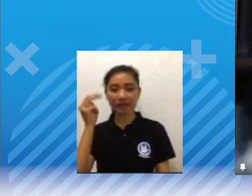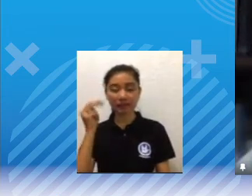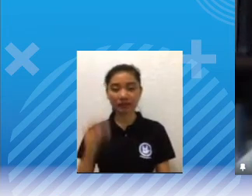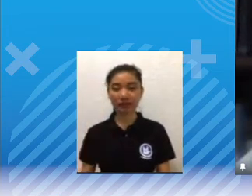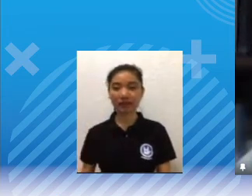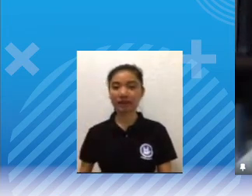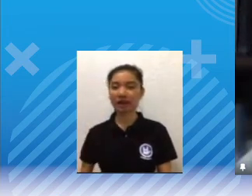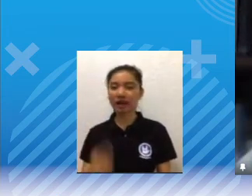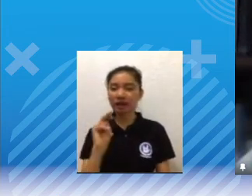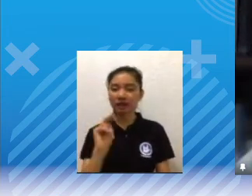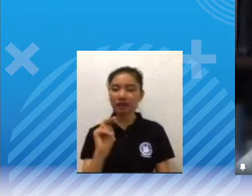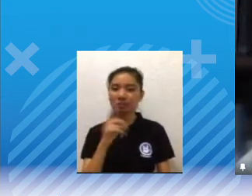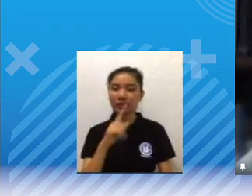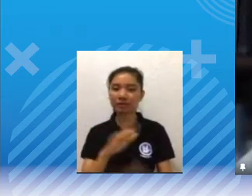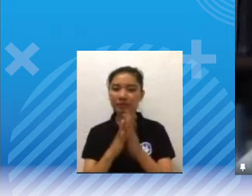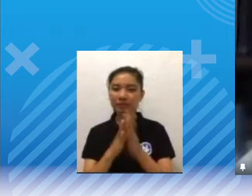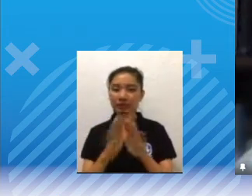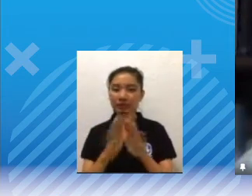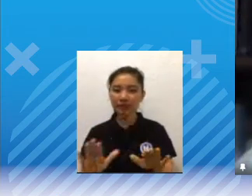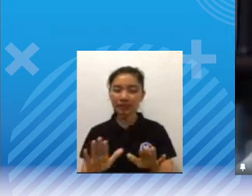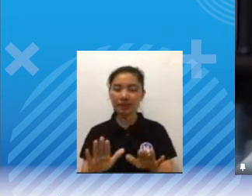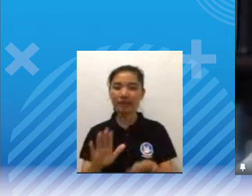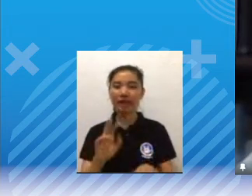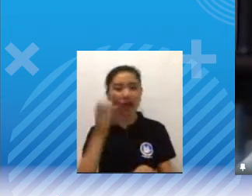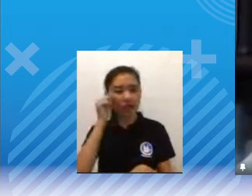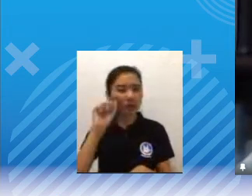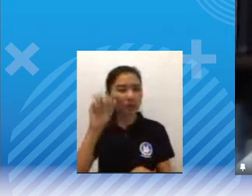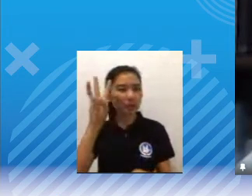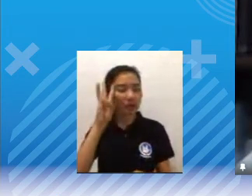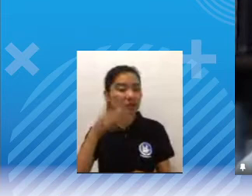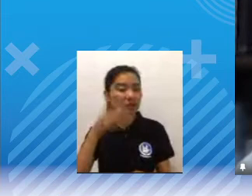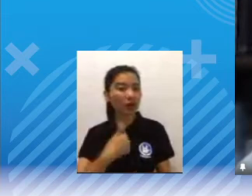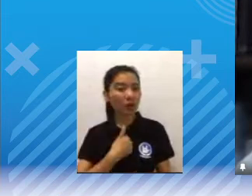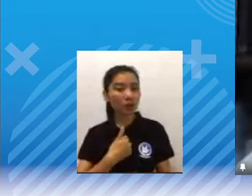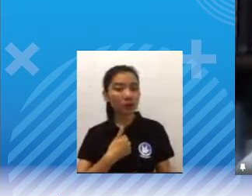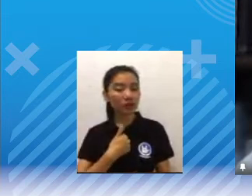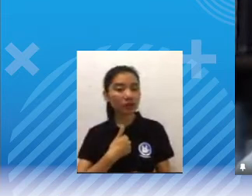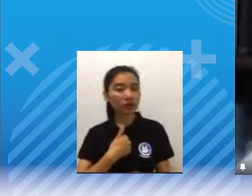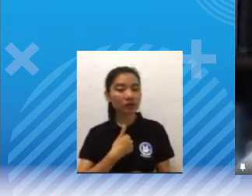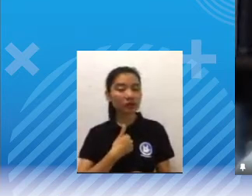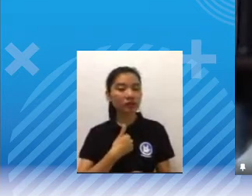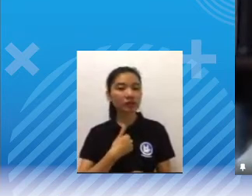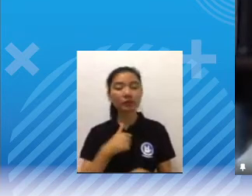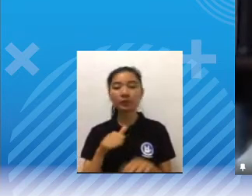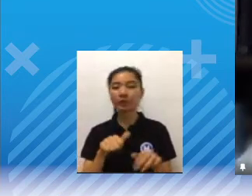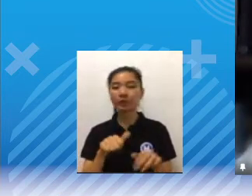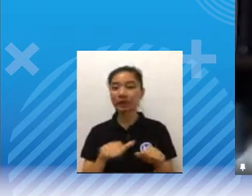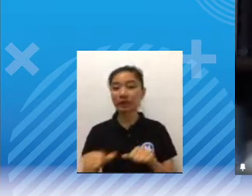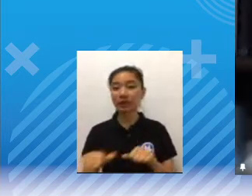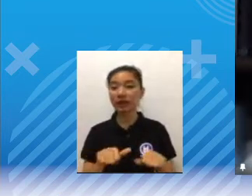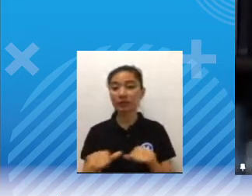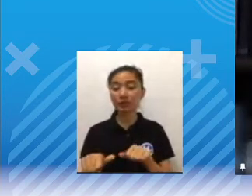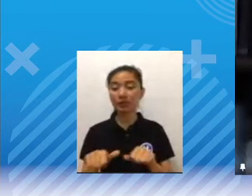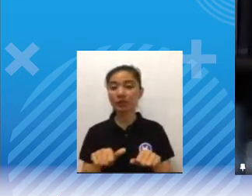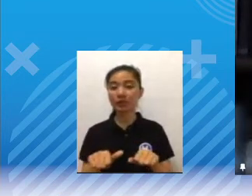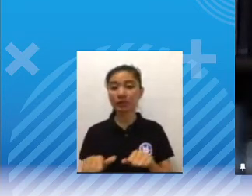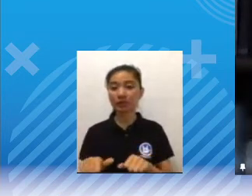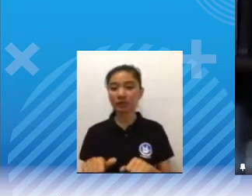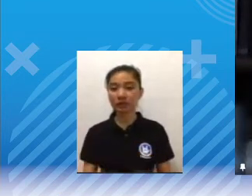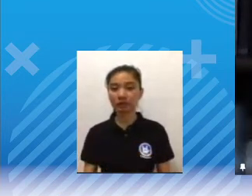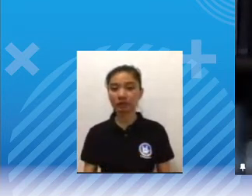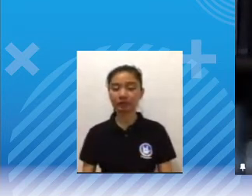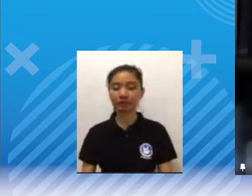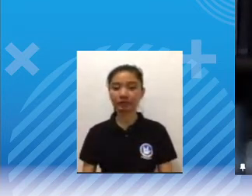with being mindful. There is an awareness of oneself with compassionate action. So, yun po, tama po talaga.